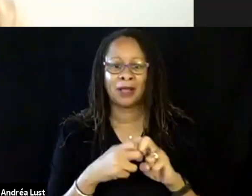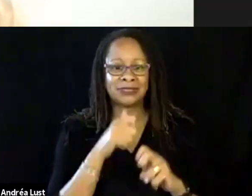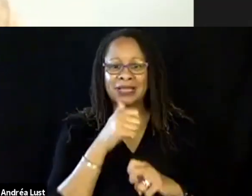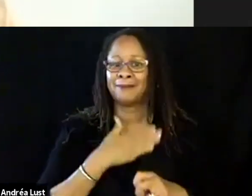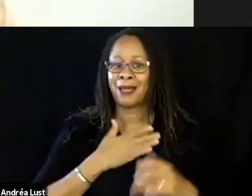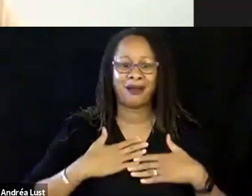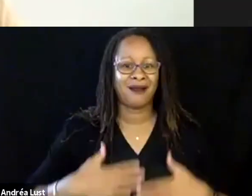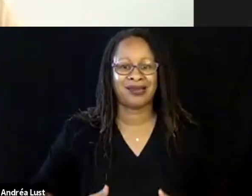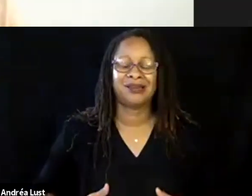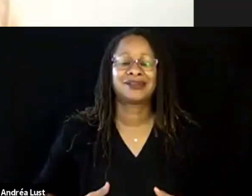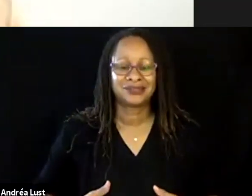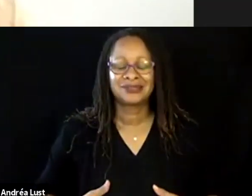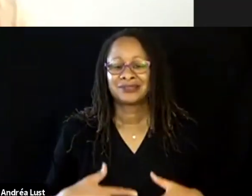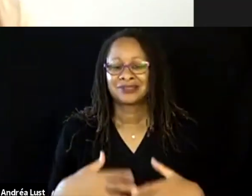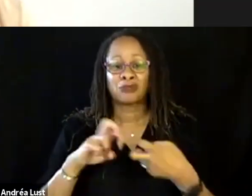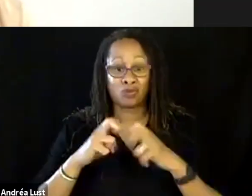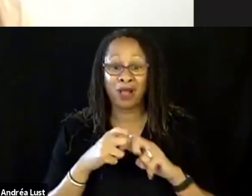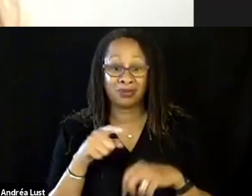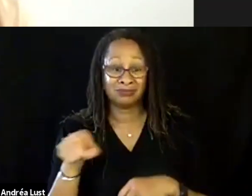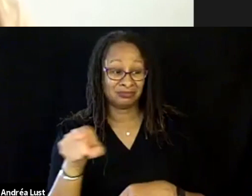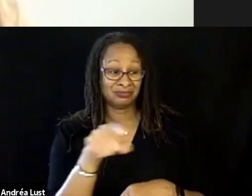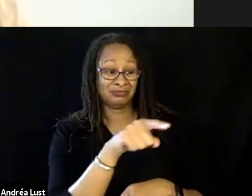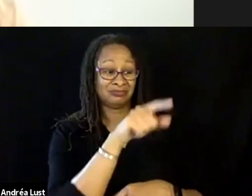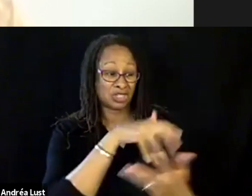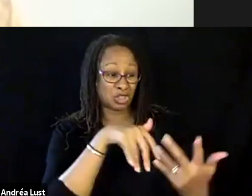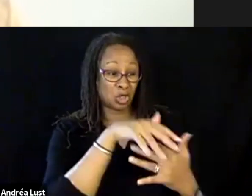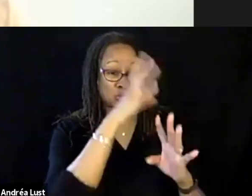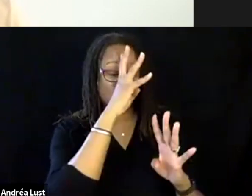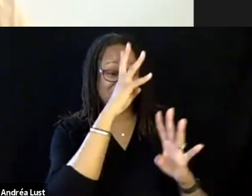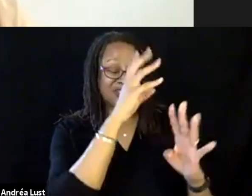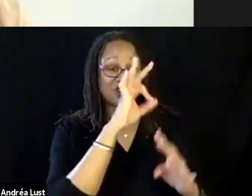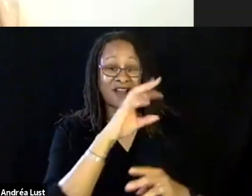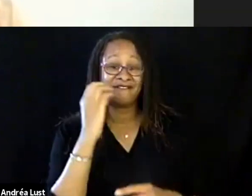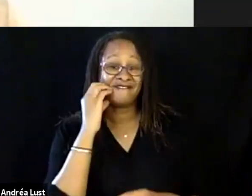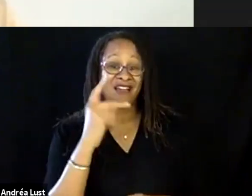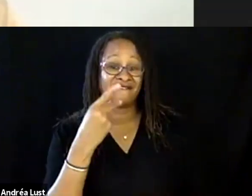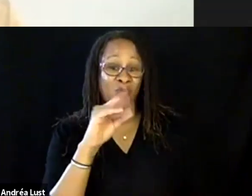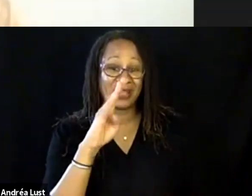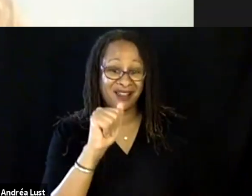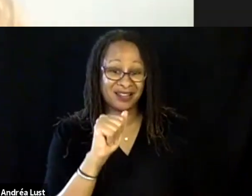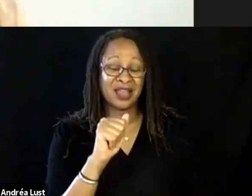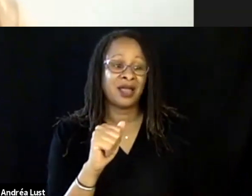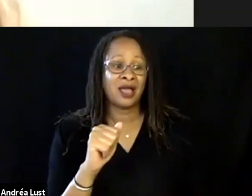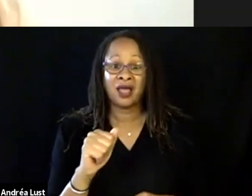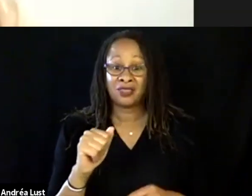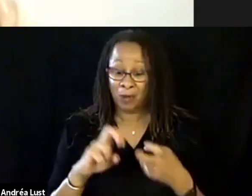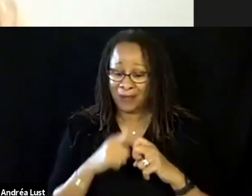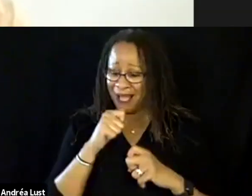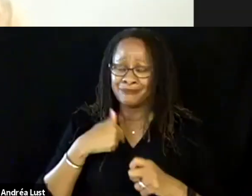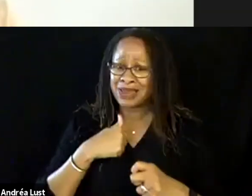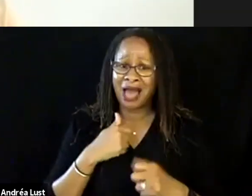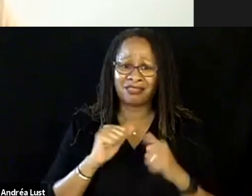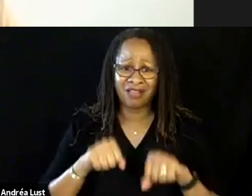The problem was the social creation of fat phobia. The problem wasn't that I wasn't lovable. The